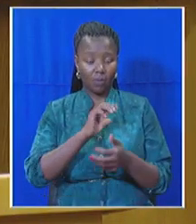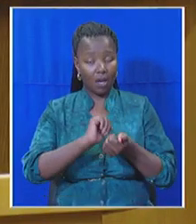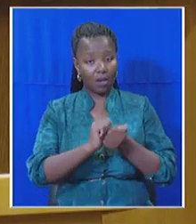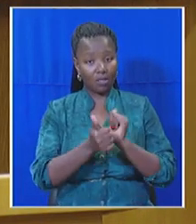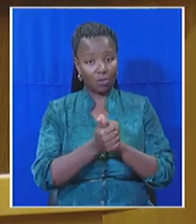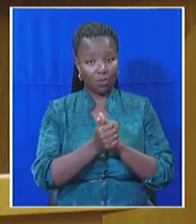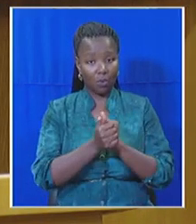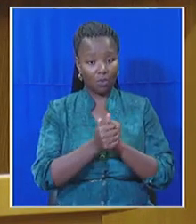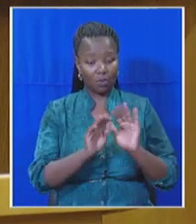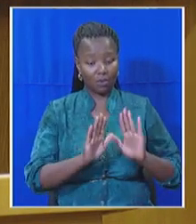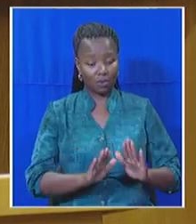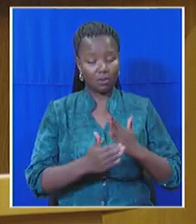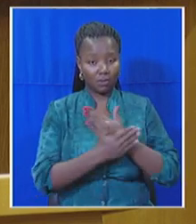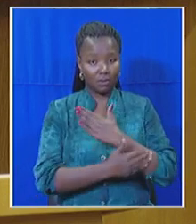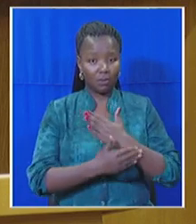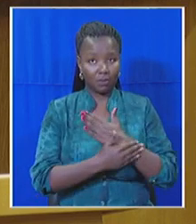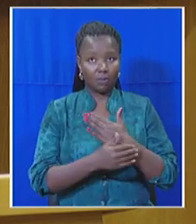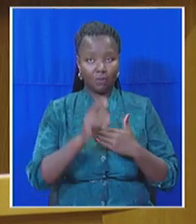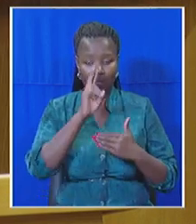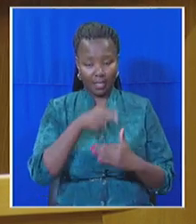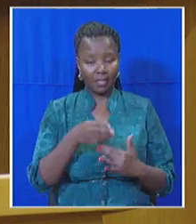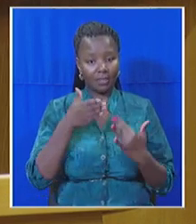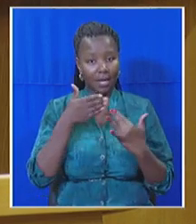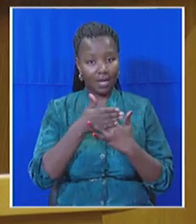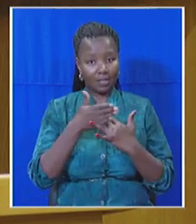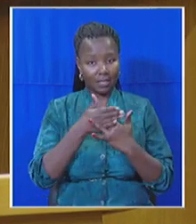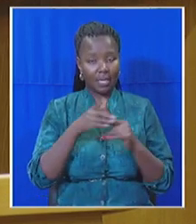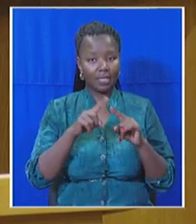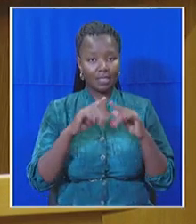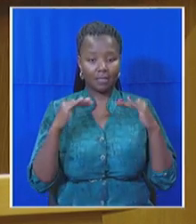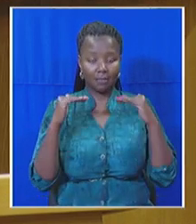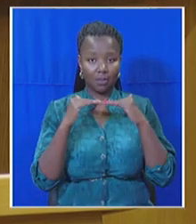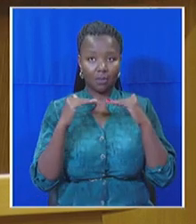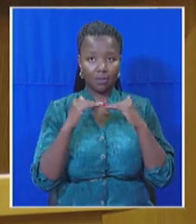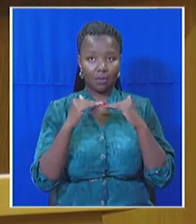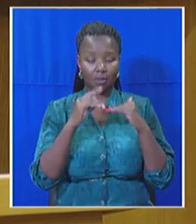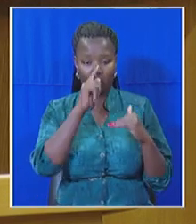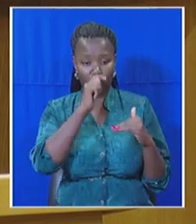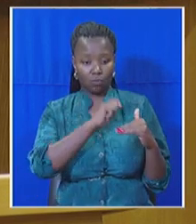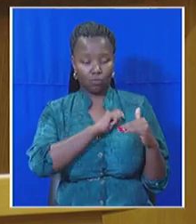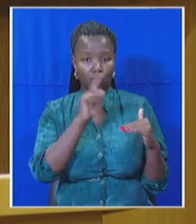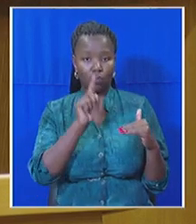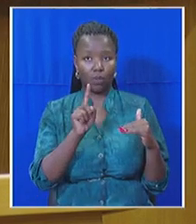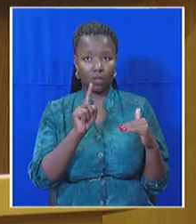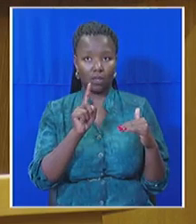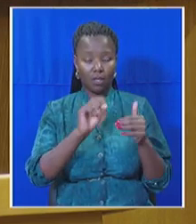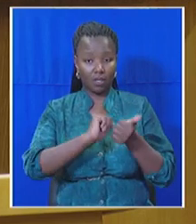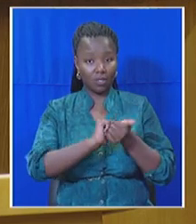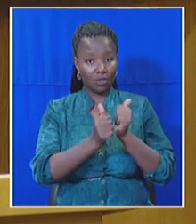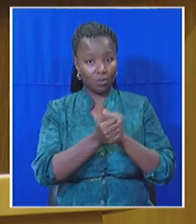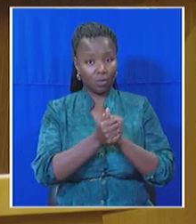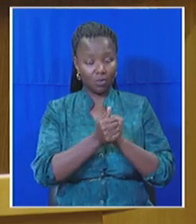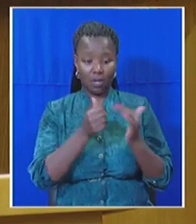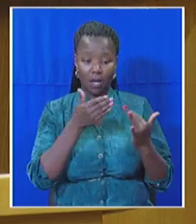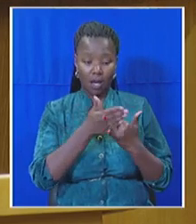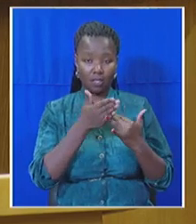country are accessibility and equitability. The reality is that sports is neither